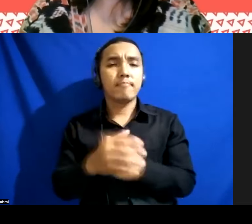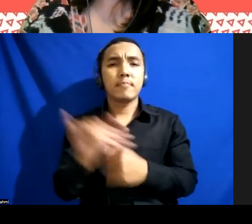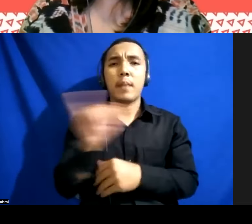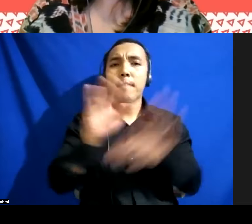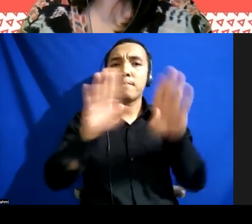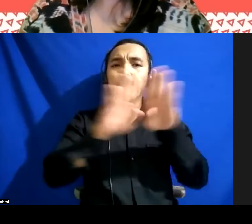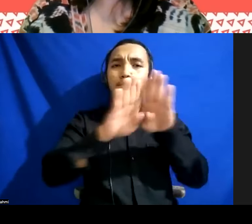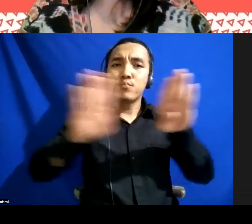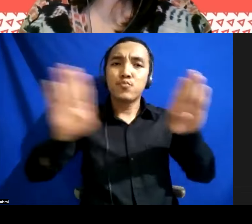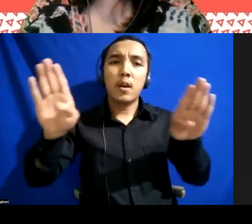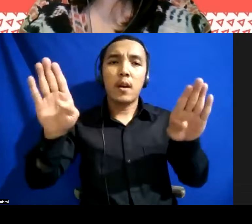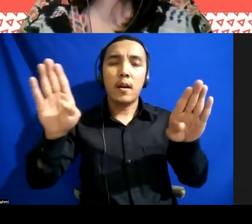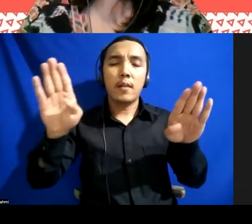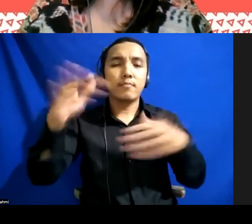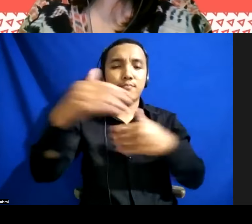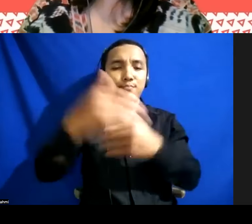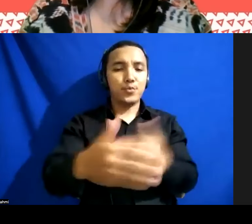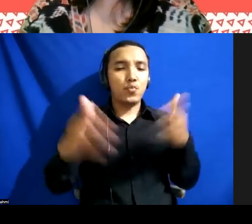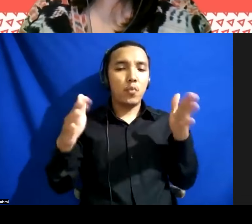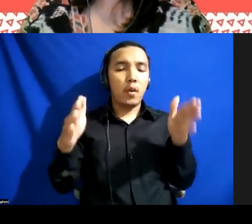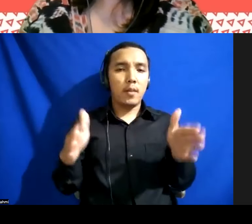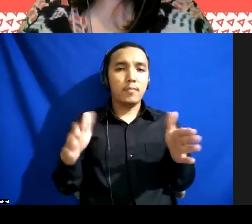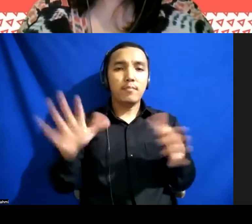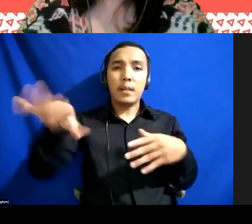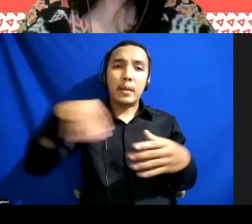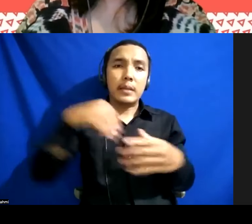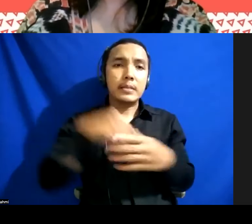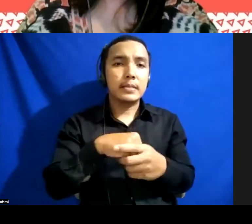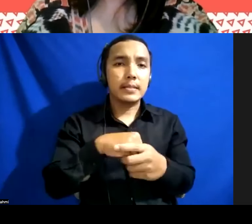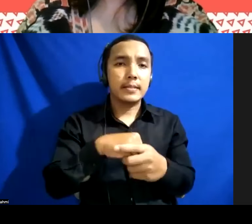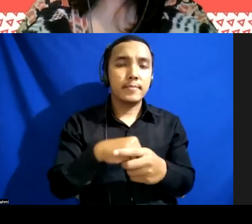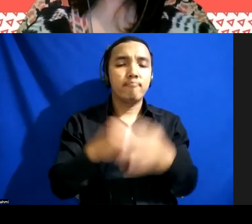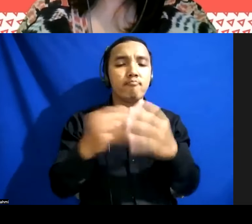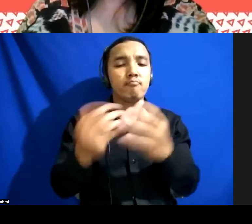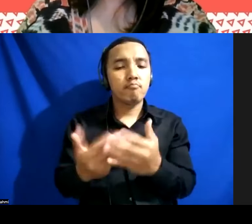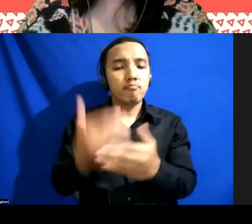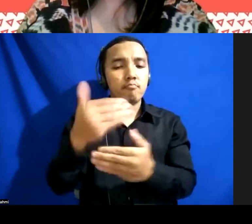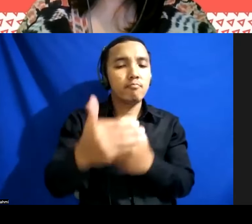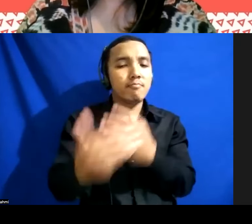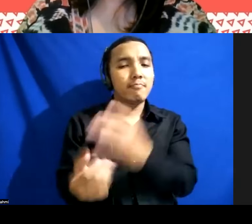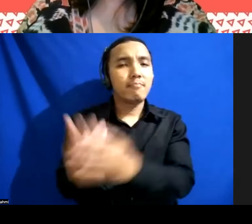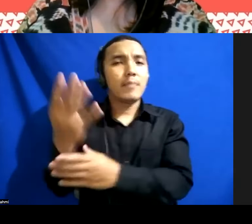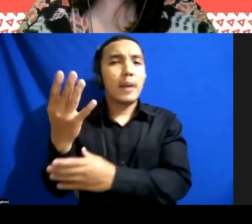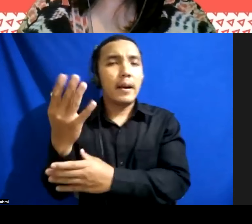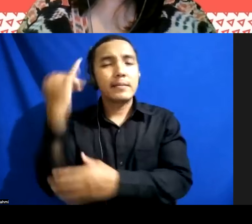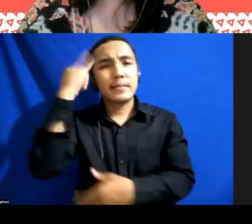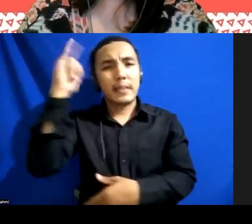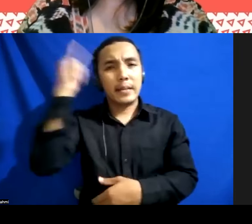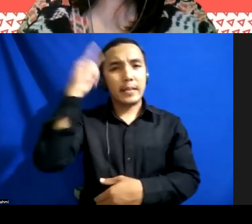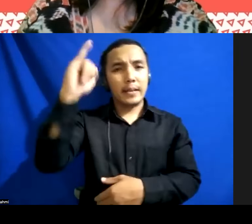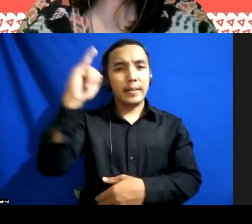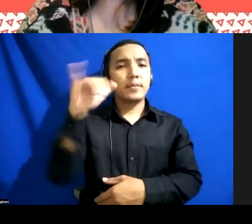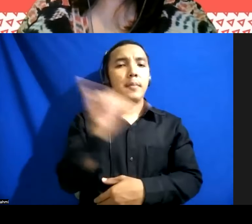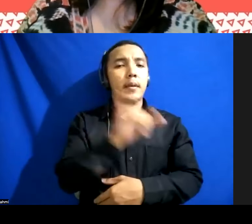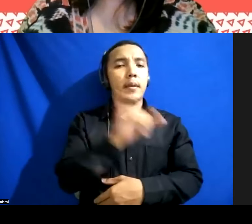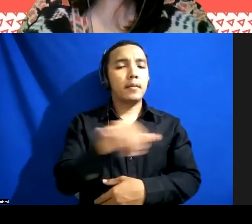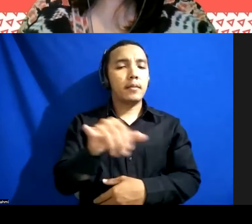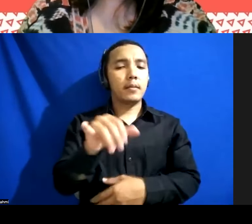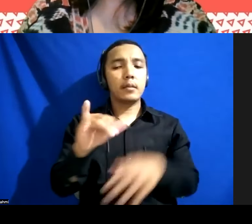improve the participation spaces for the citizens, and also to develop various new innovations